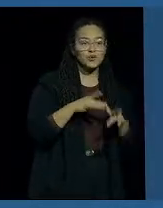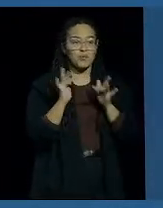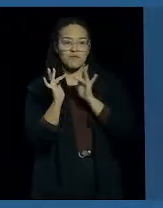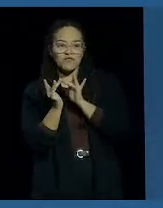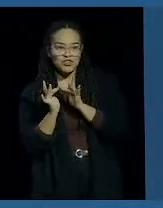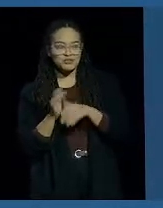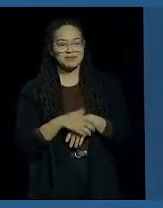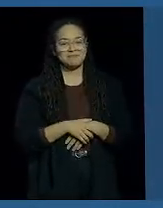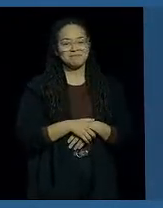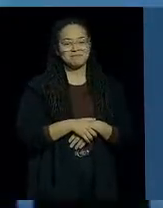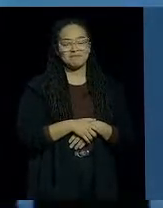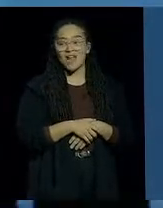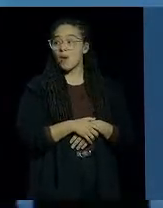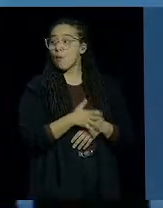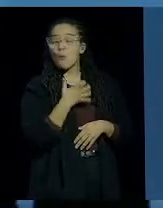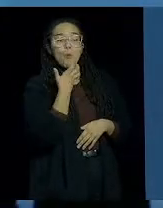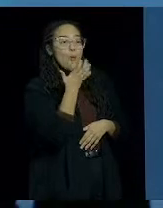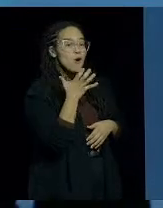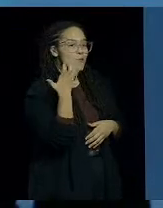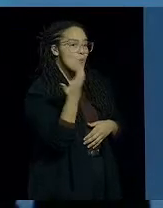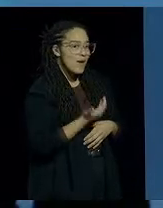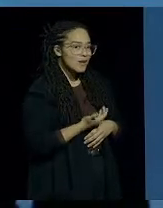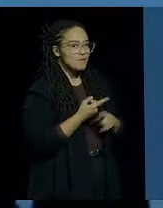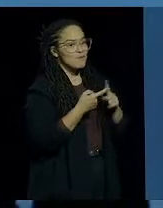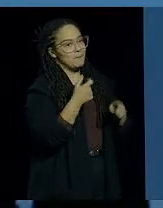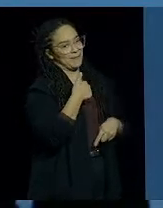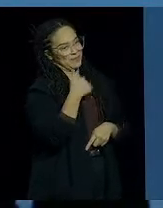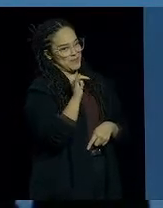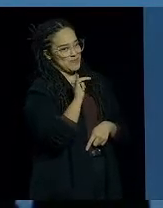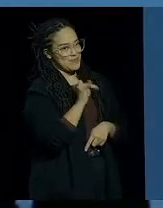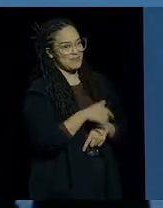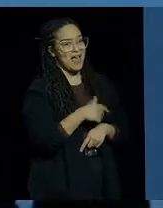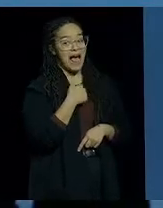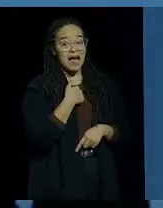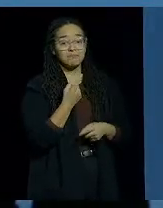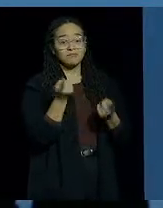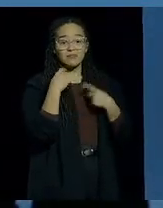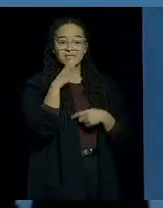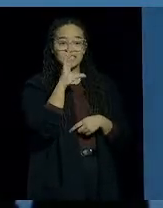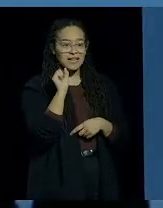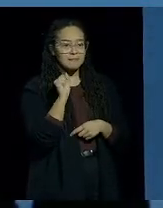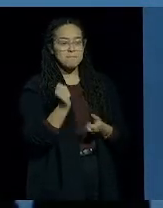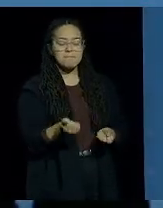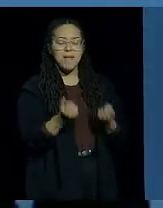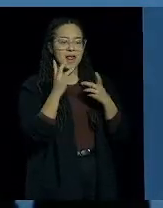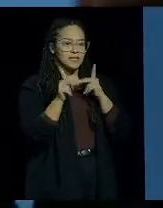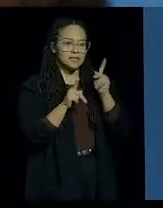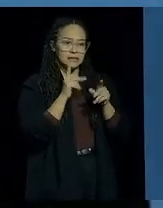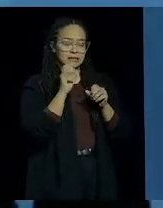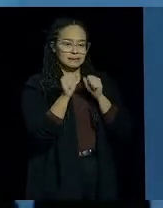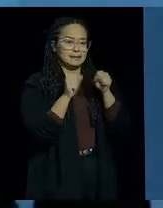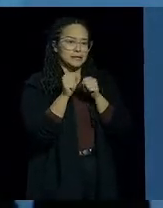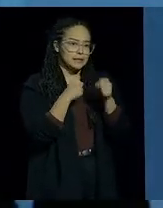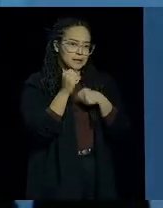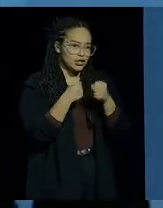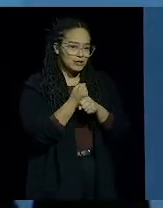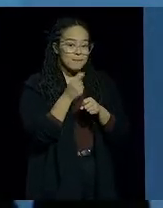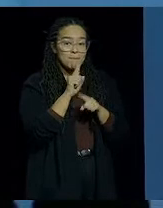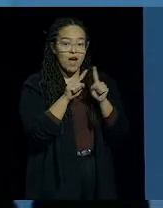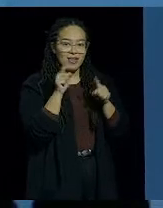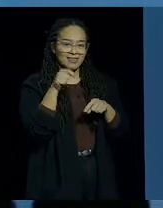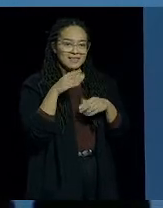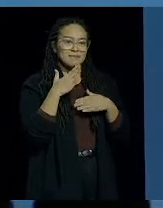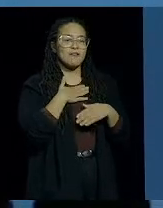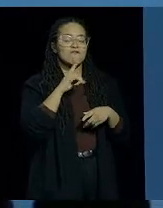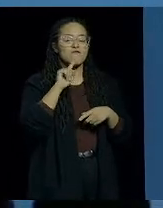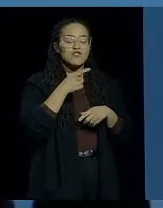or virtually. And a warm welcome from me, too. I've been at CES for many years, but this is my first time